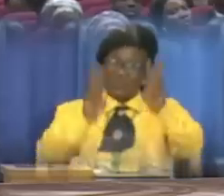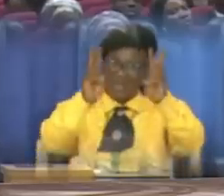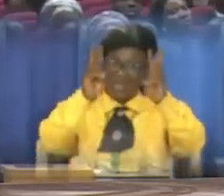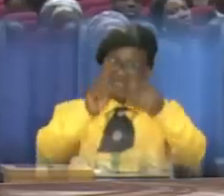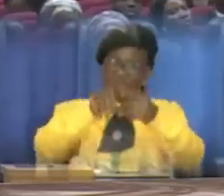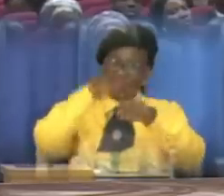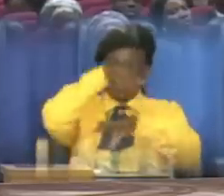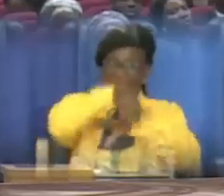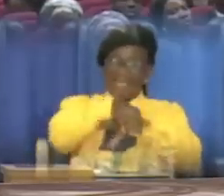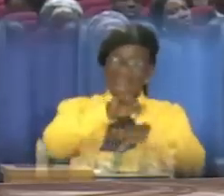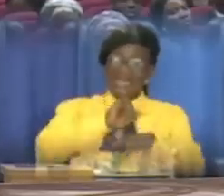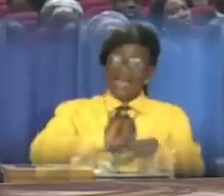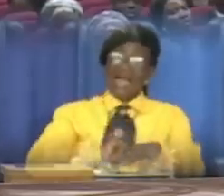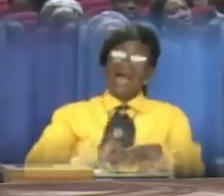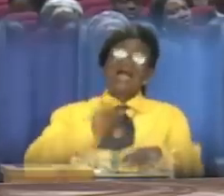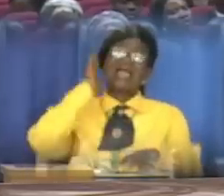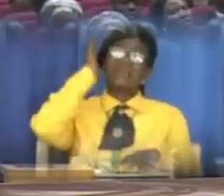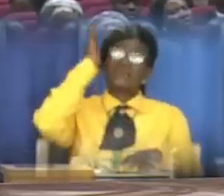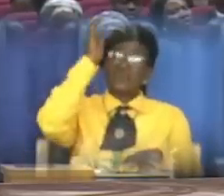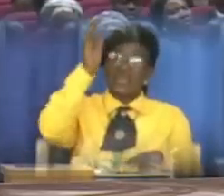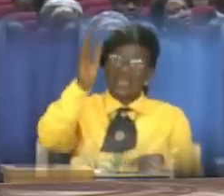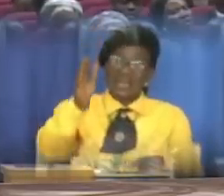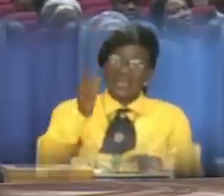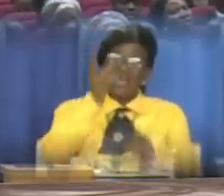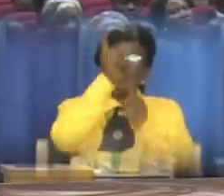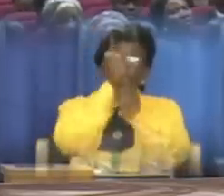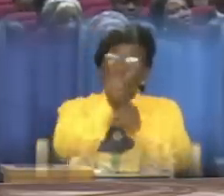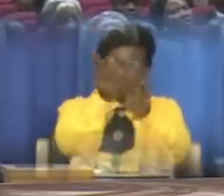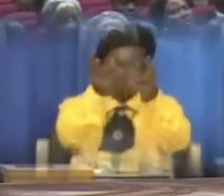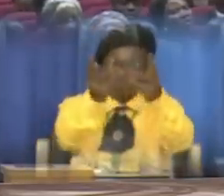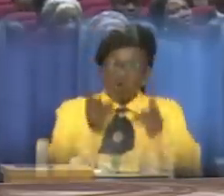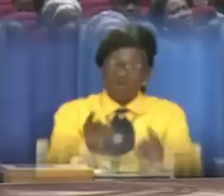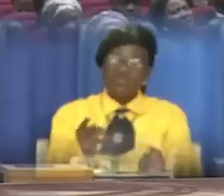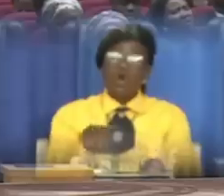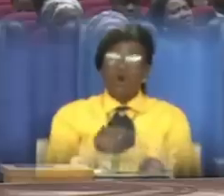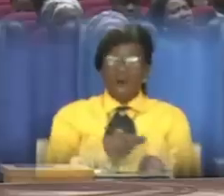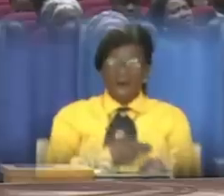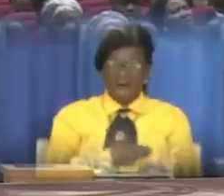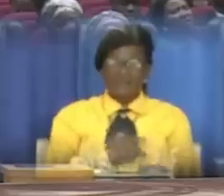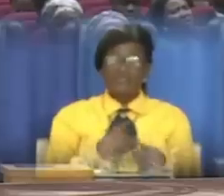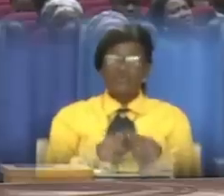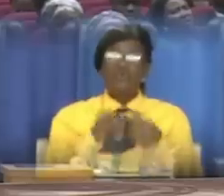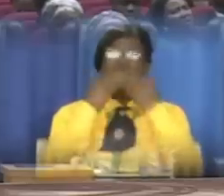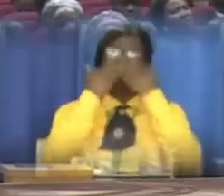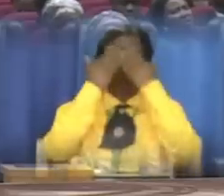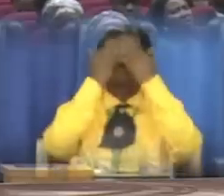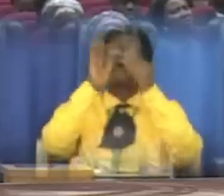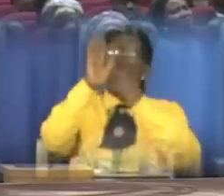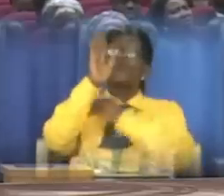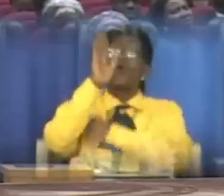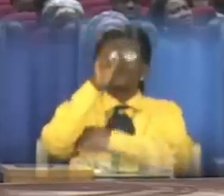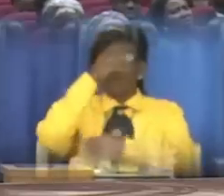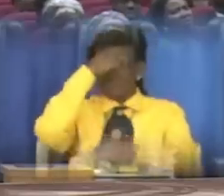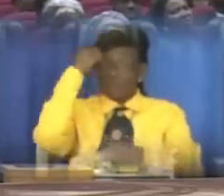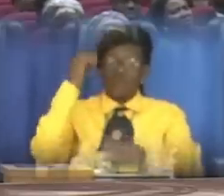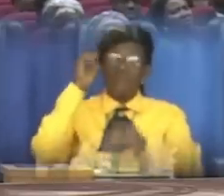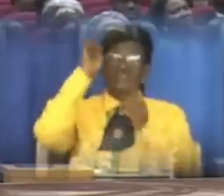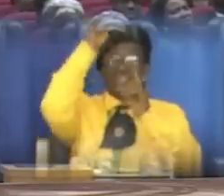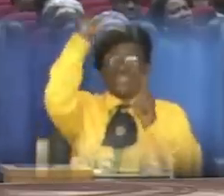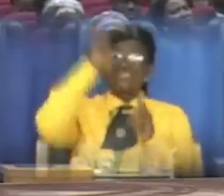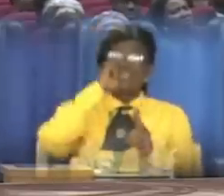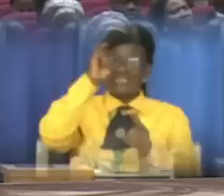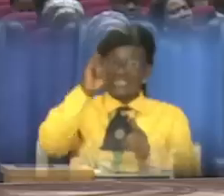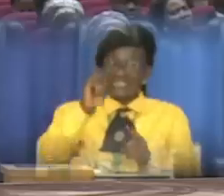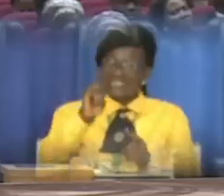Because he is more than worthy to be praised. I'll tell you one or two